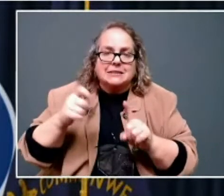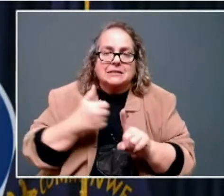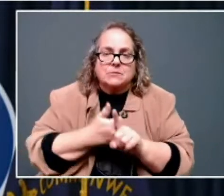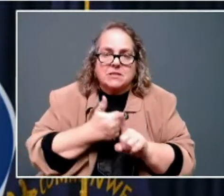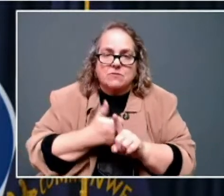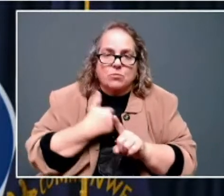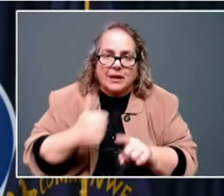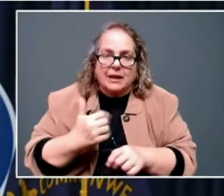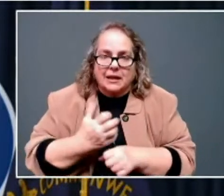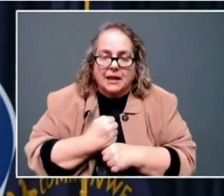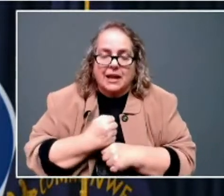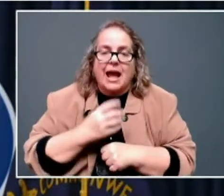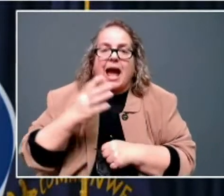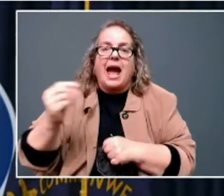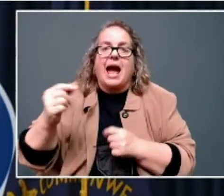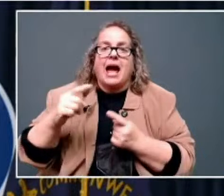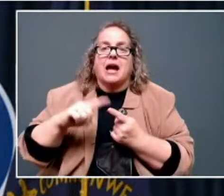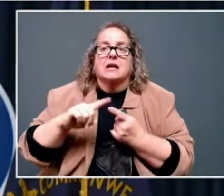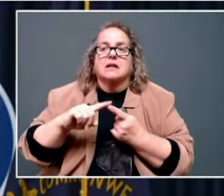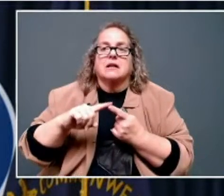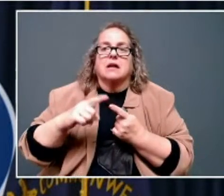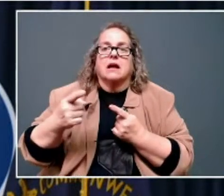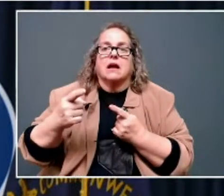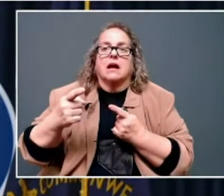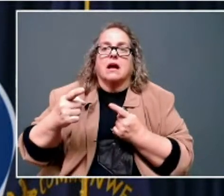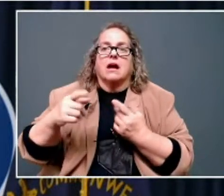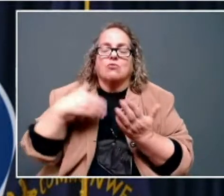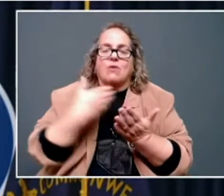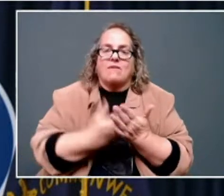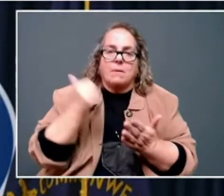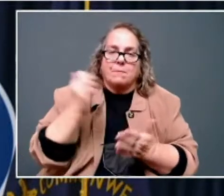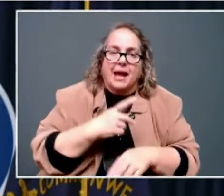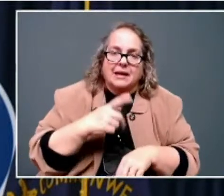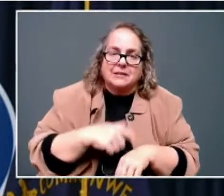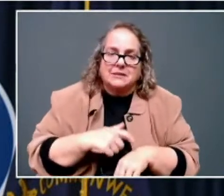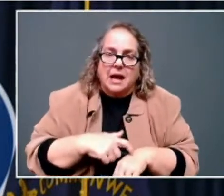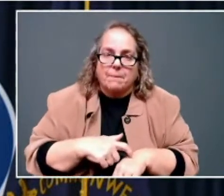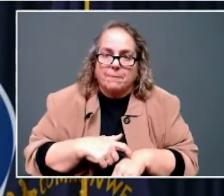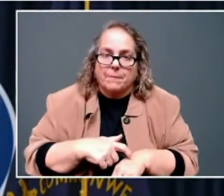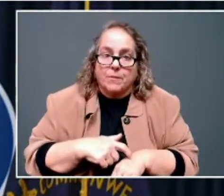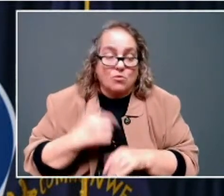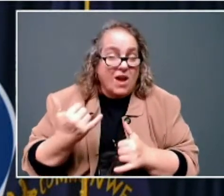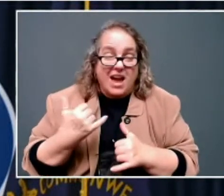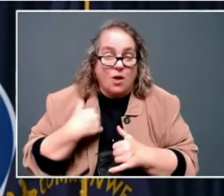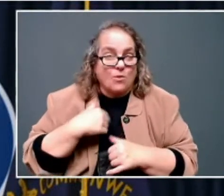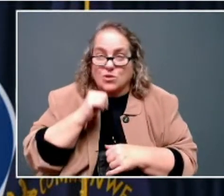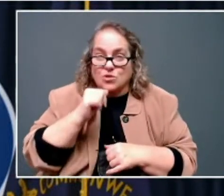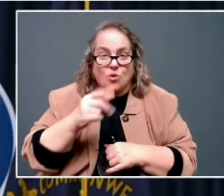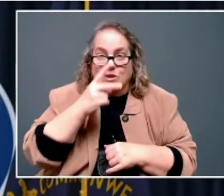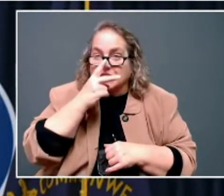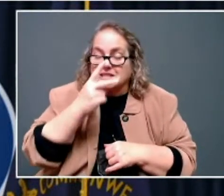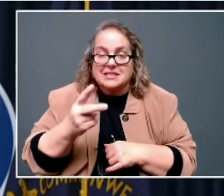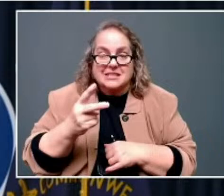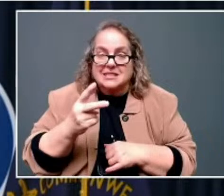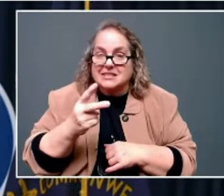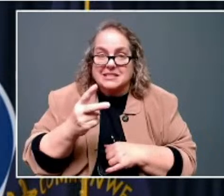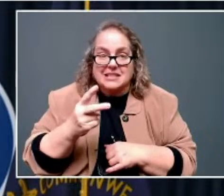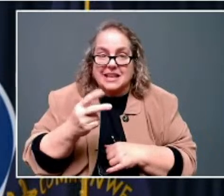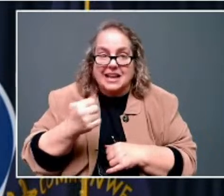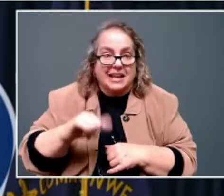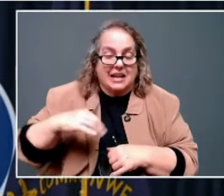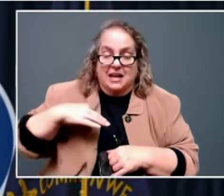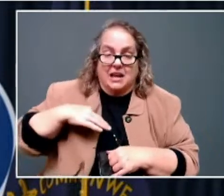the turnaround time would be. Right now, we don't see an advantage with expanding